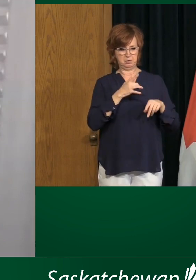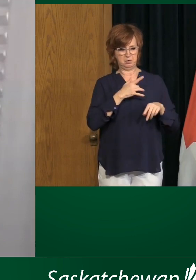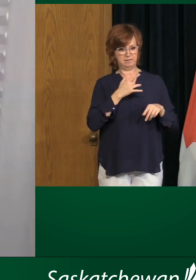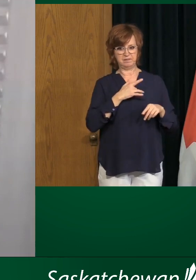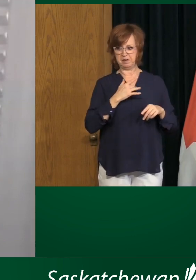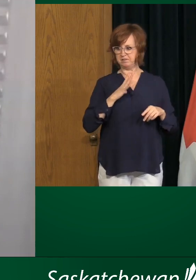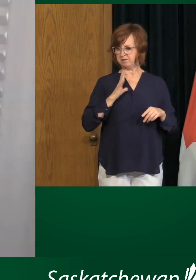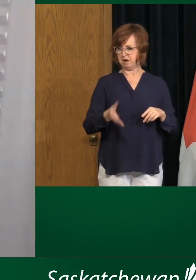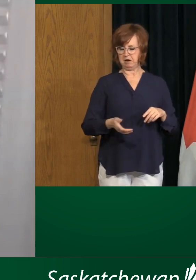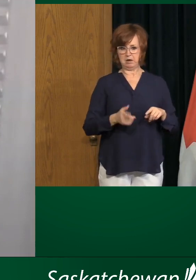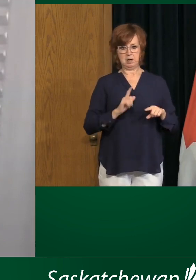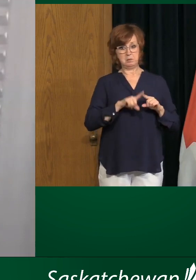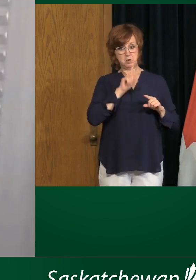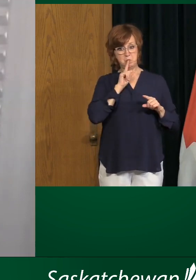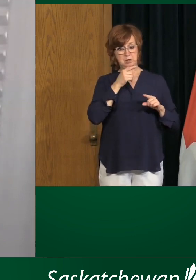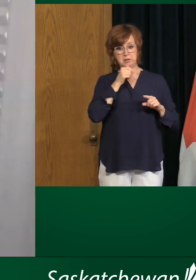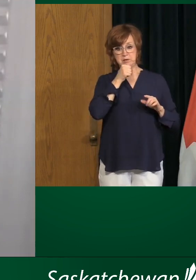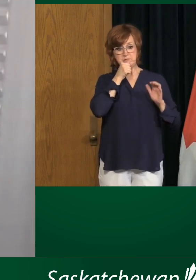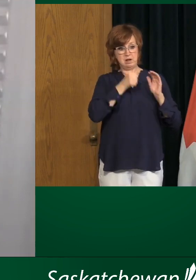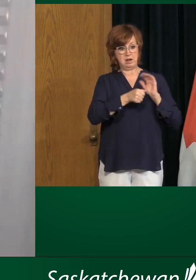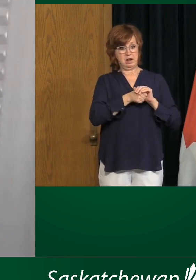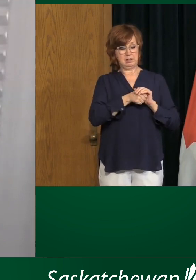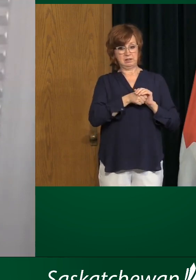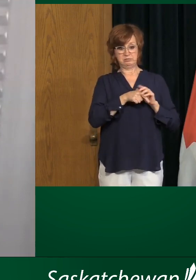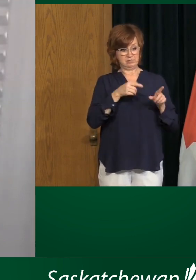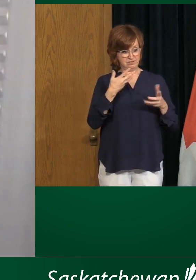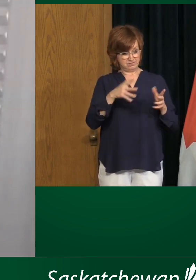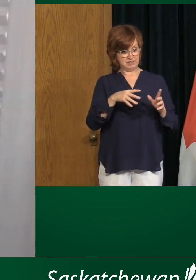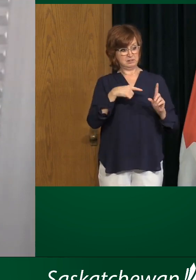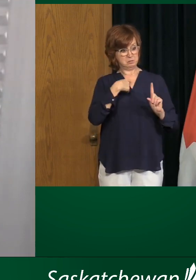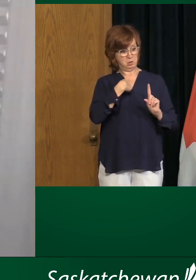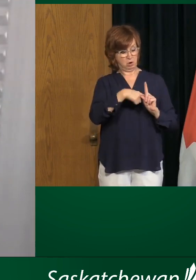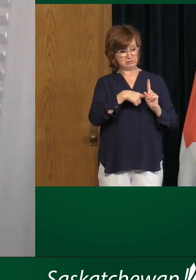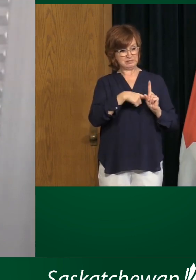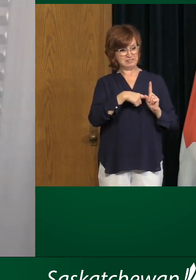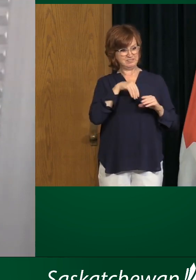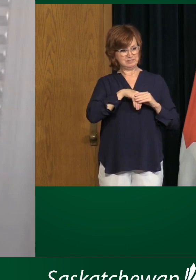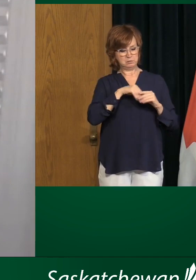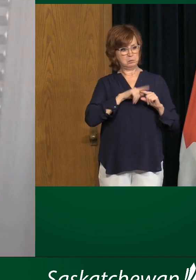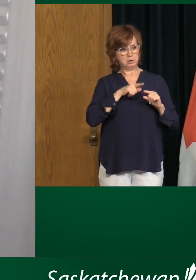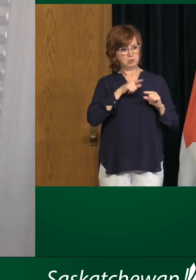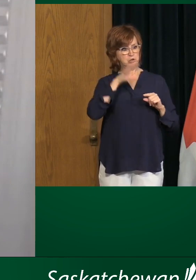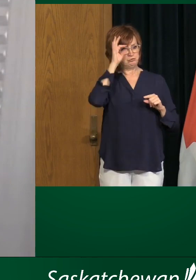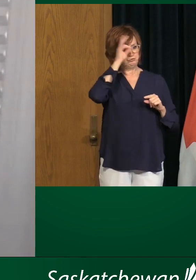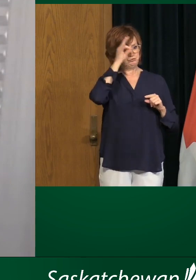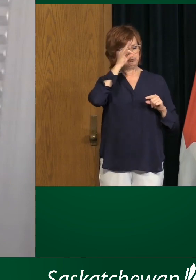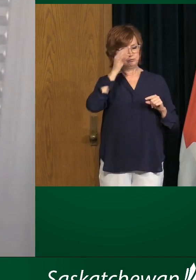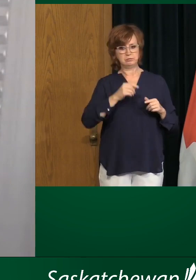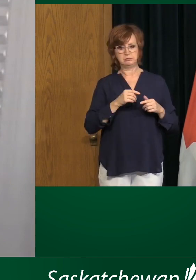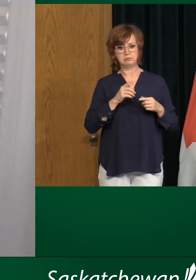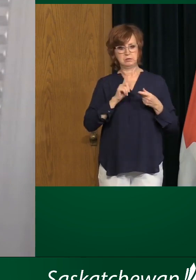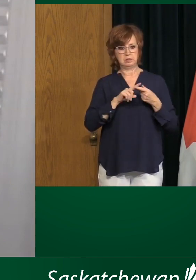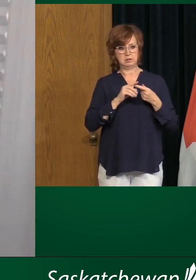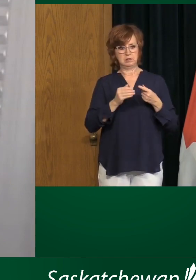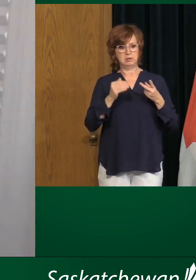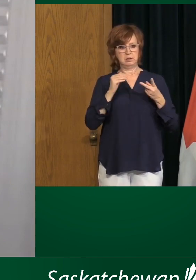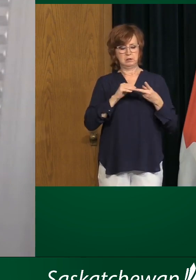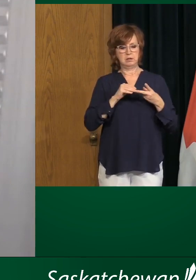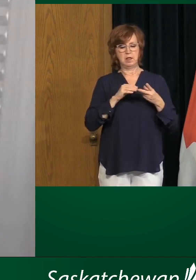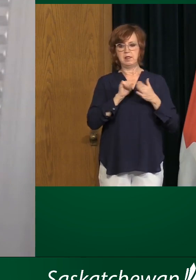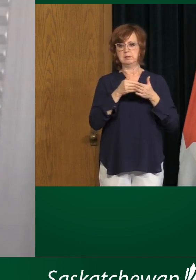it, and could be contributing to the spread. So it gives us a sense of that. Onto the second question